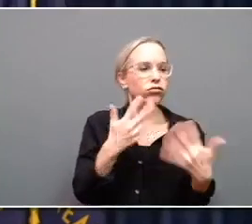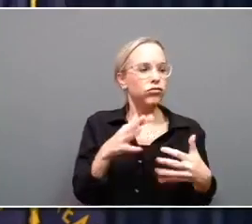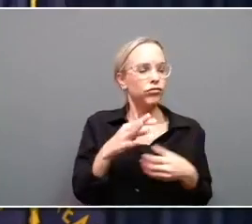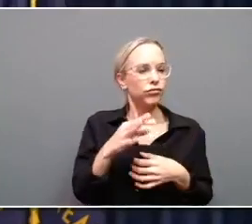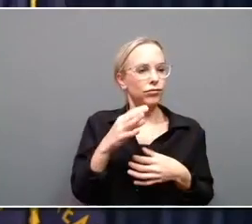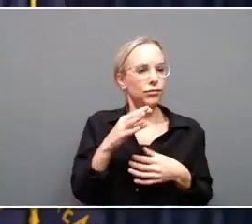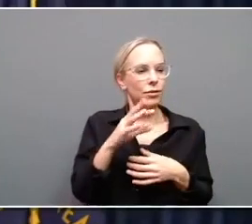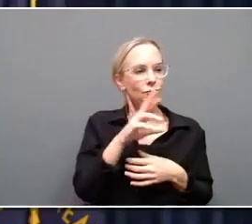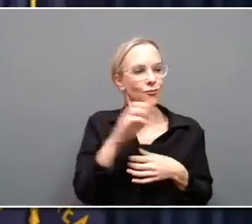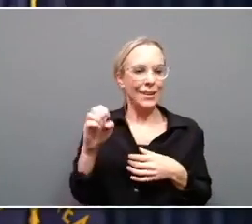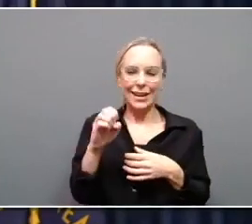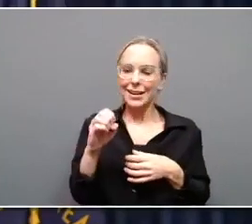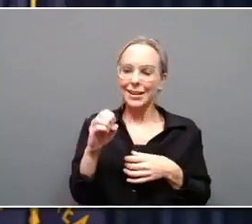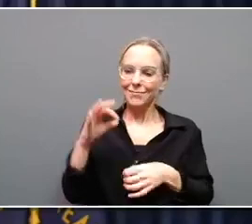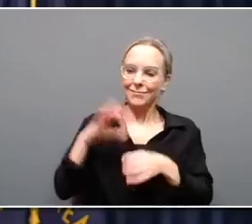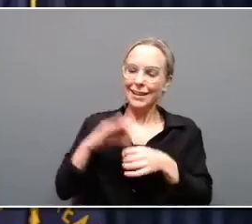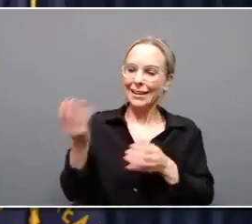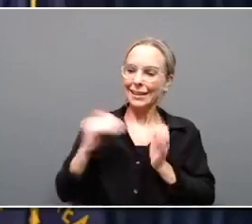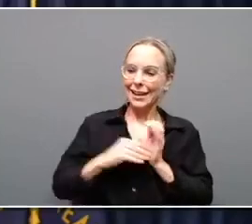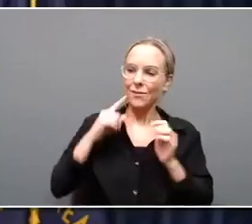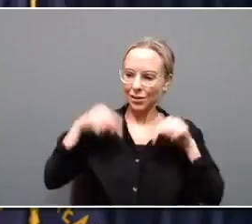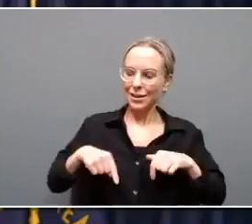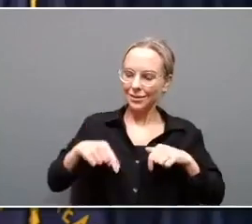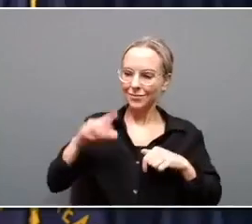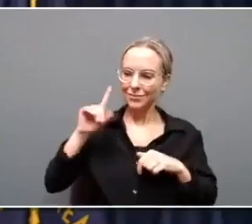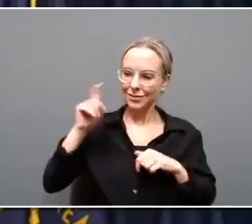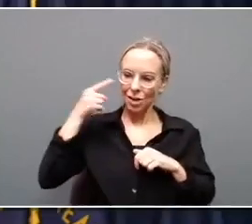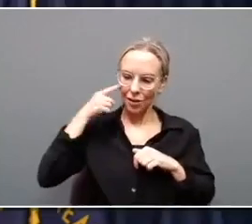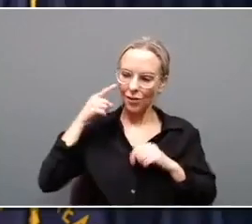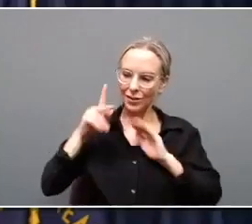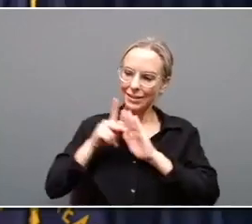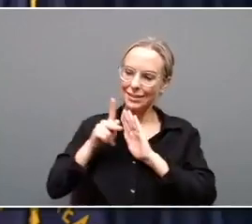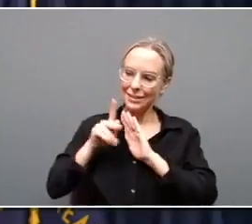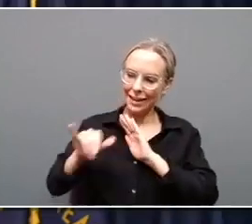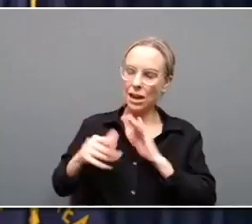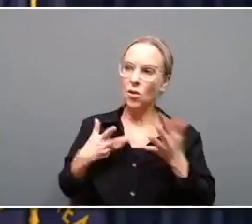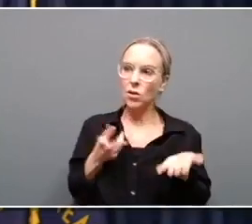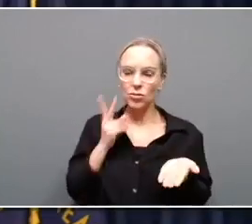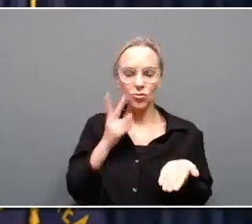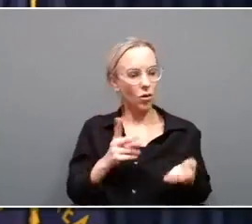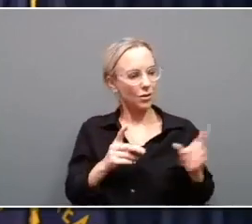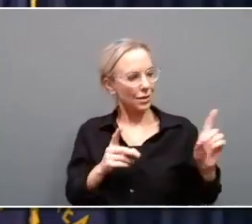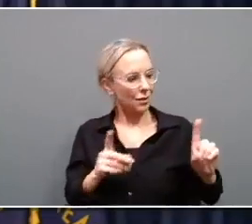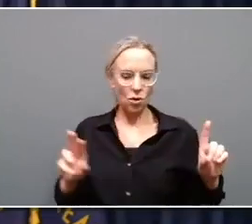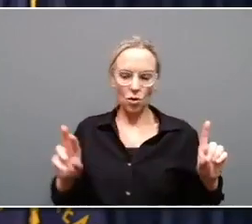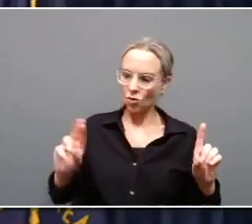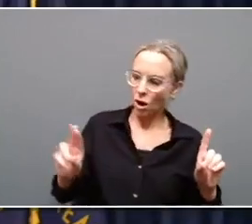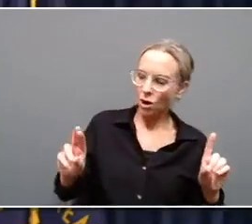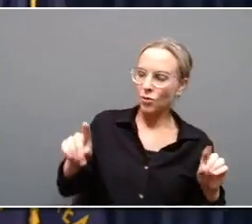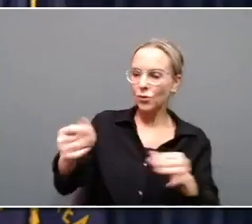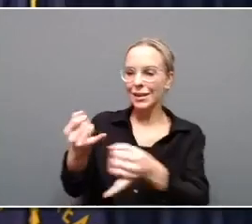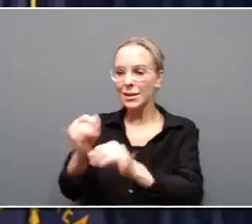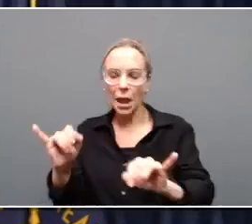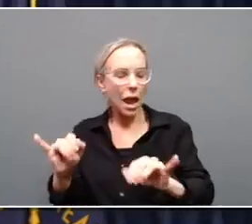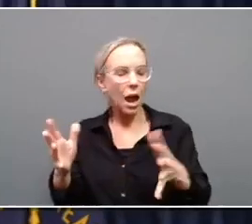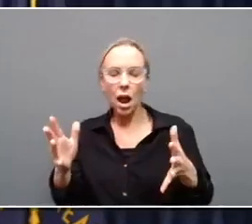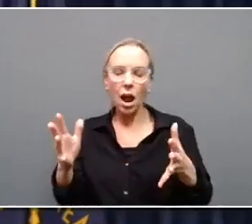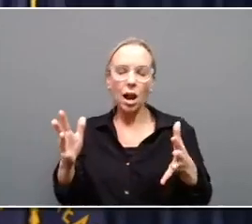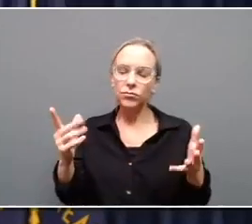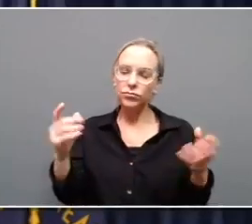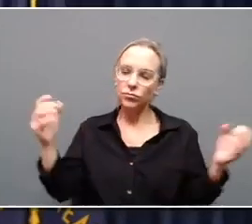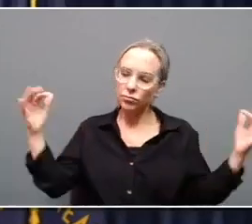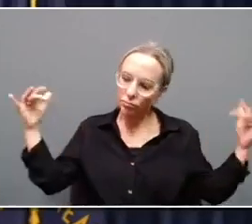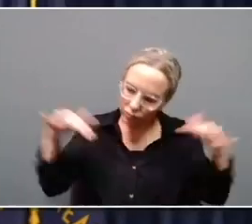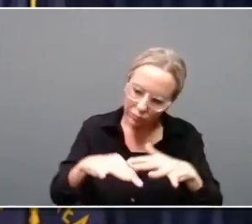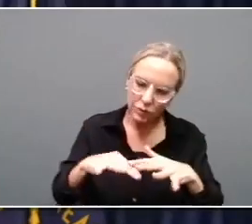Commonwealth of Kentucky. Grateful that we saw Democrats, Republicans, and independents all coming out to show their